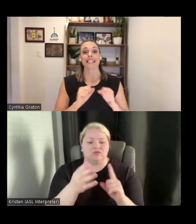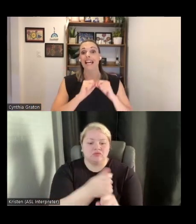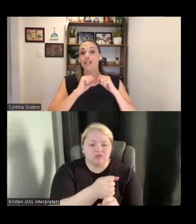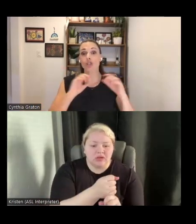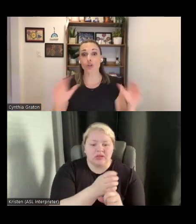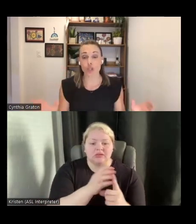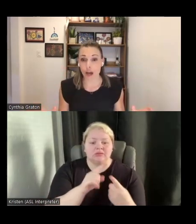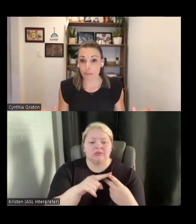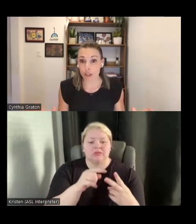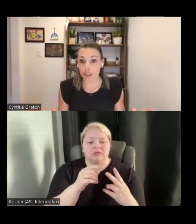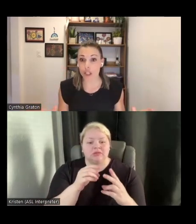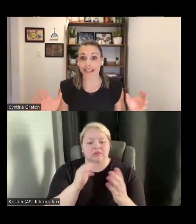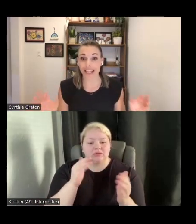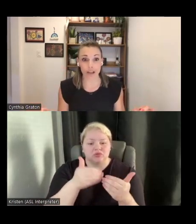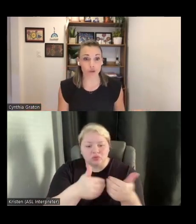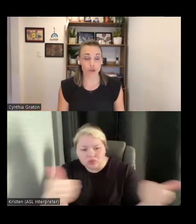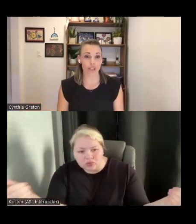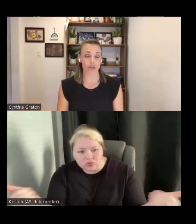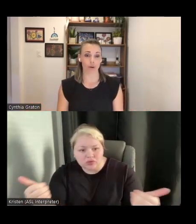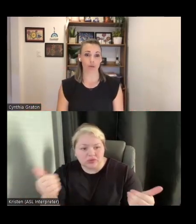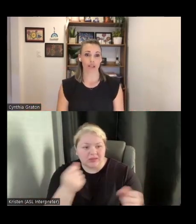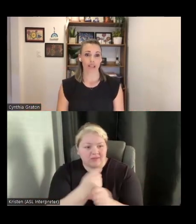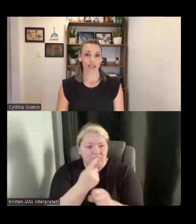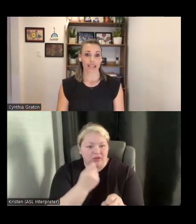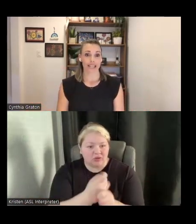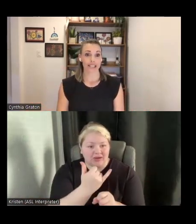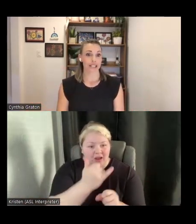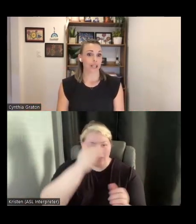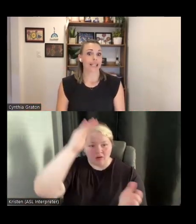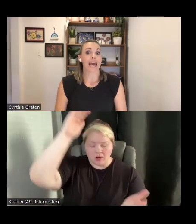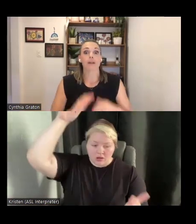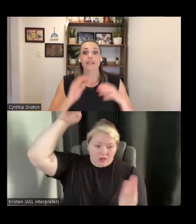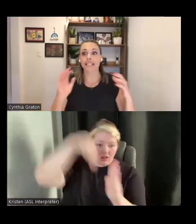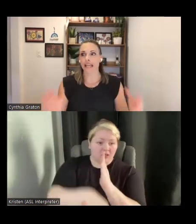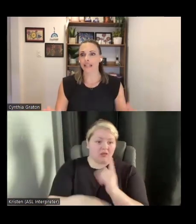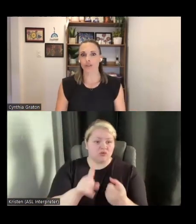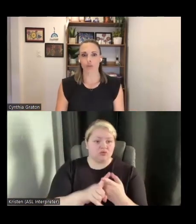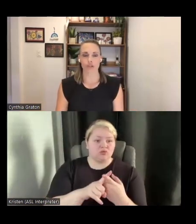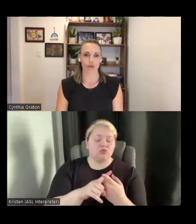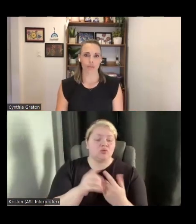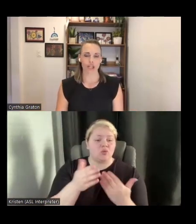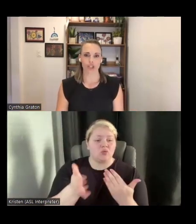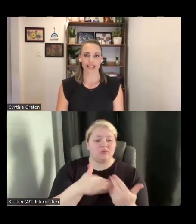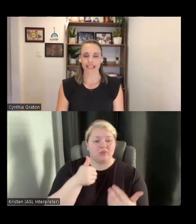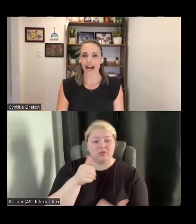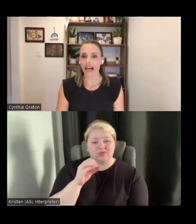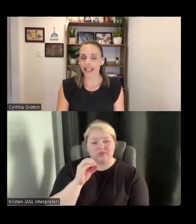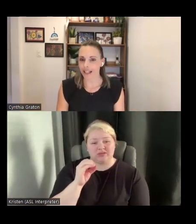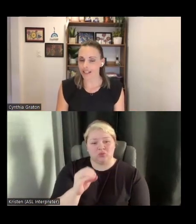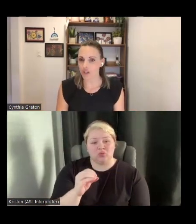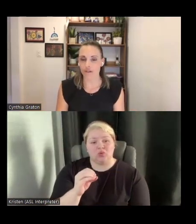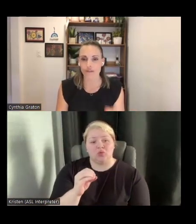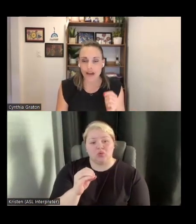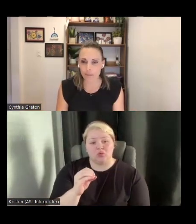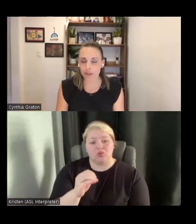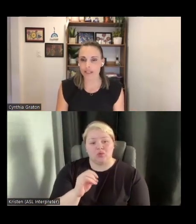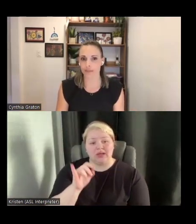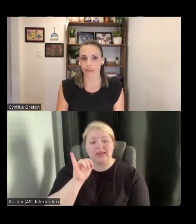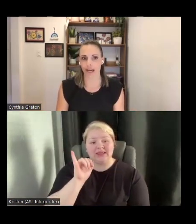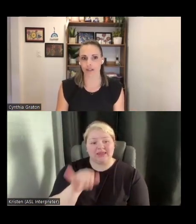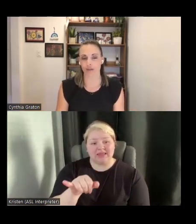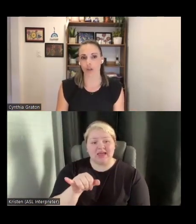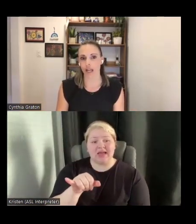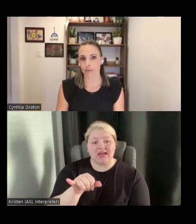practically slashed those numbers down to 0. It's an outstanding transformation that highlights the